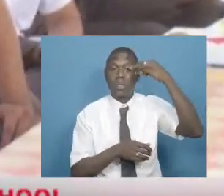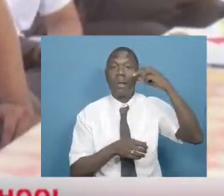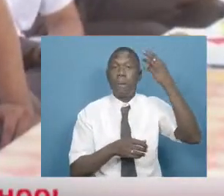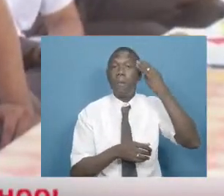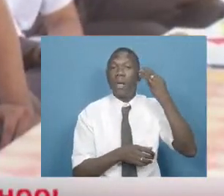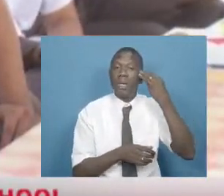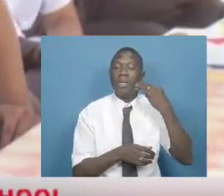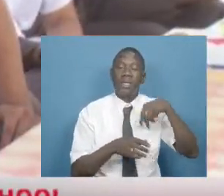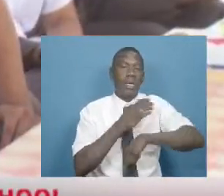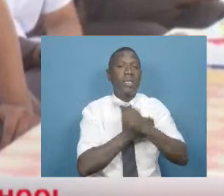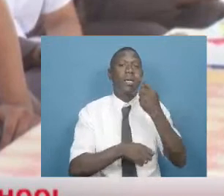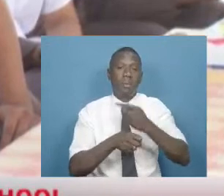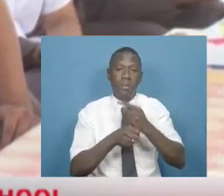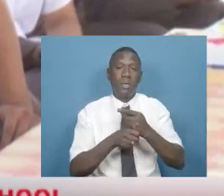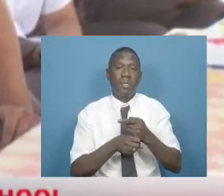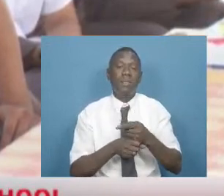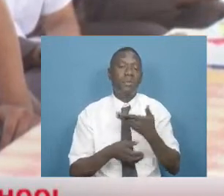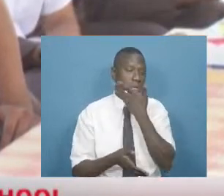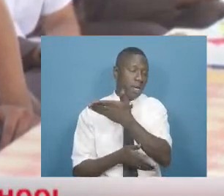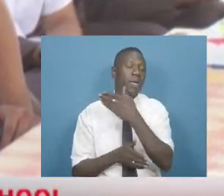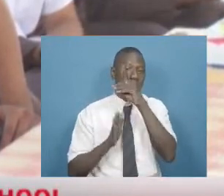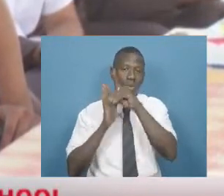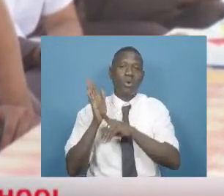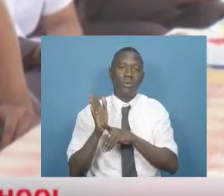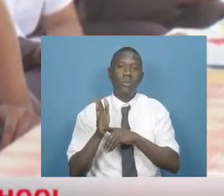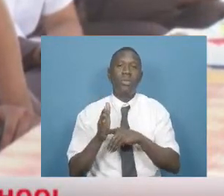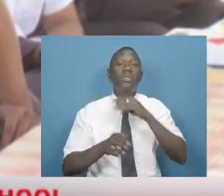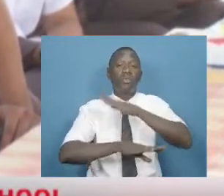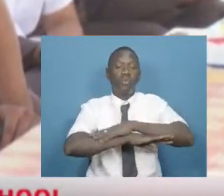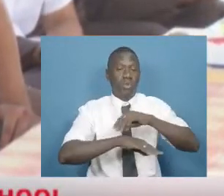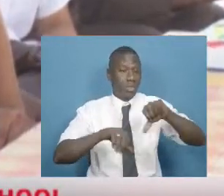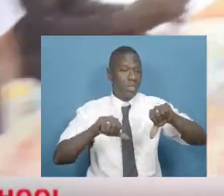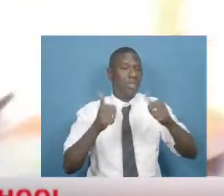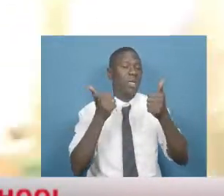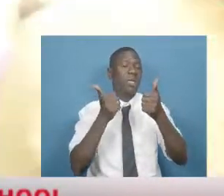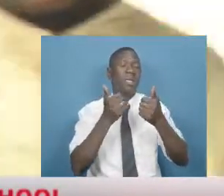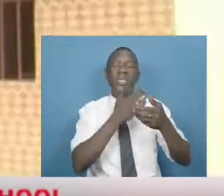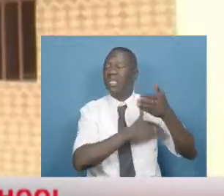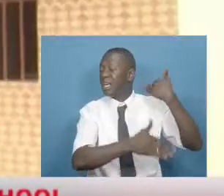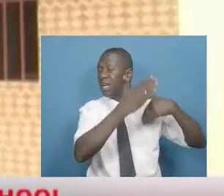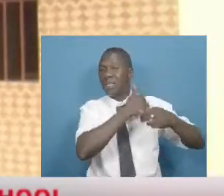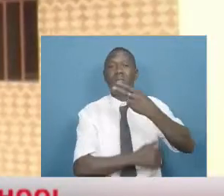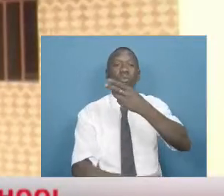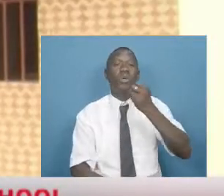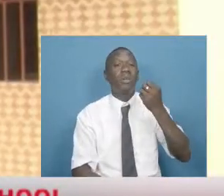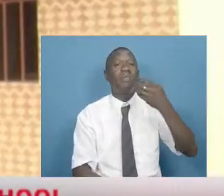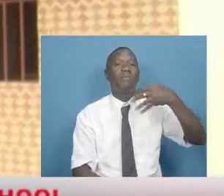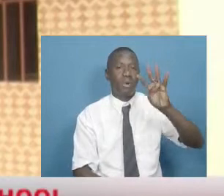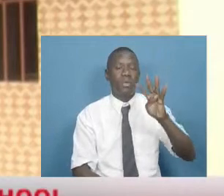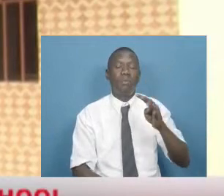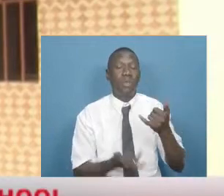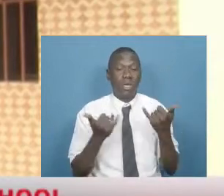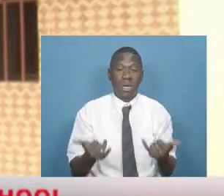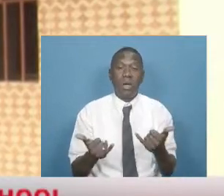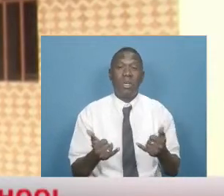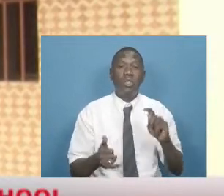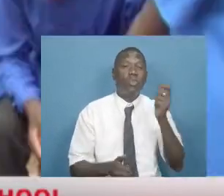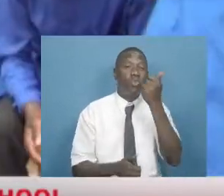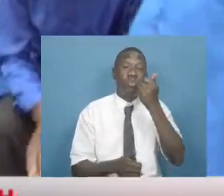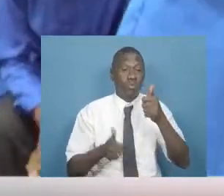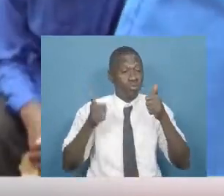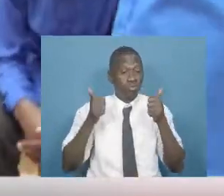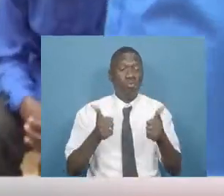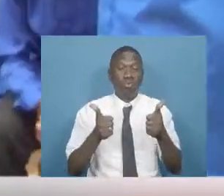event. This school was established in 2014, but it was only recently that a new and proper structure was